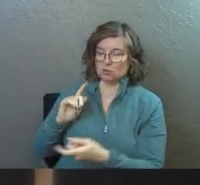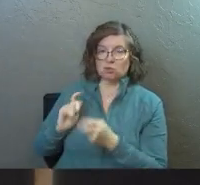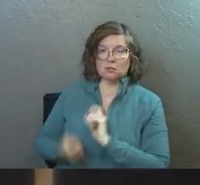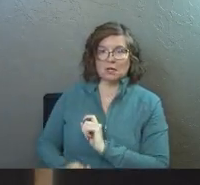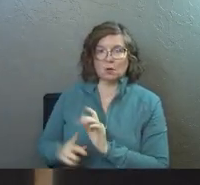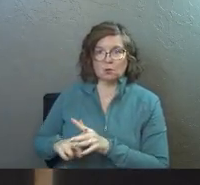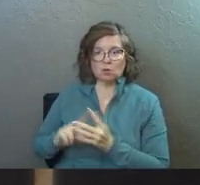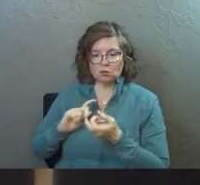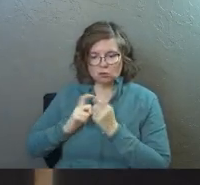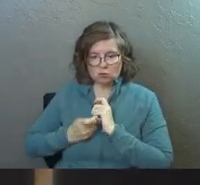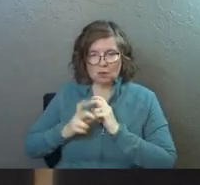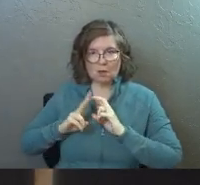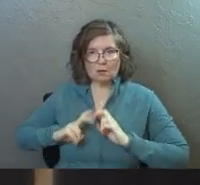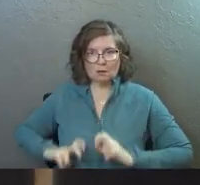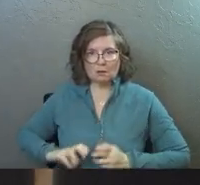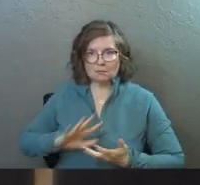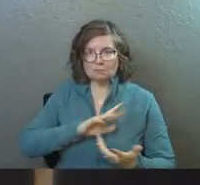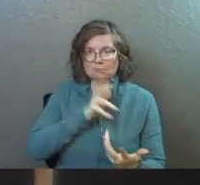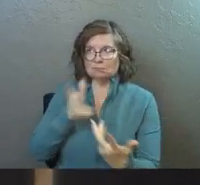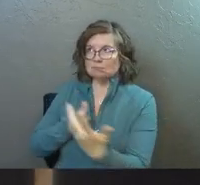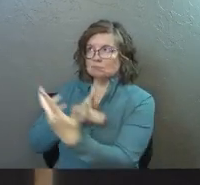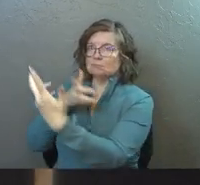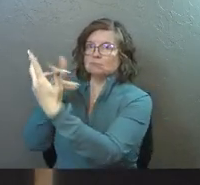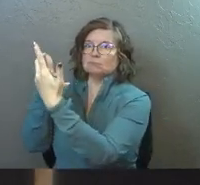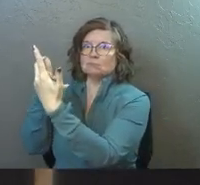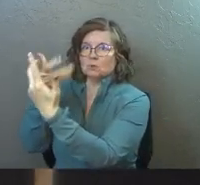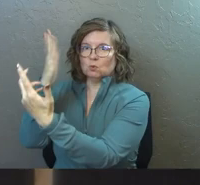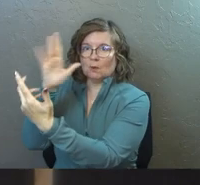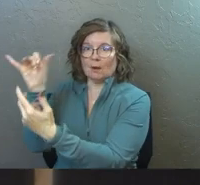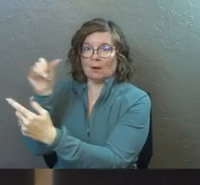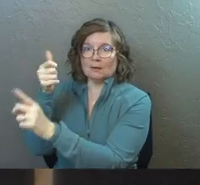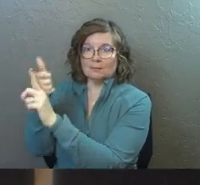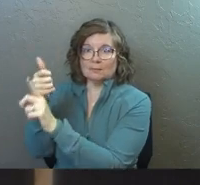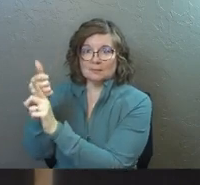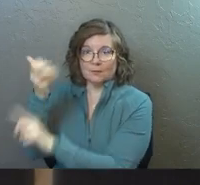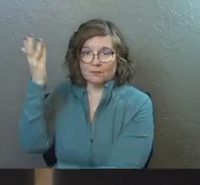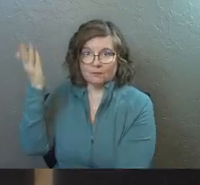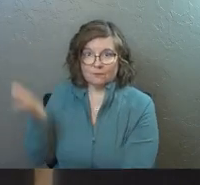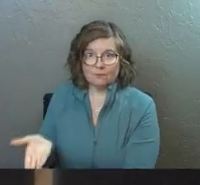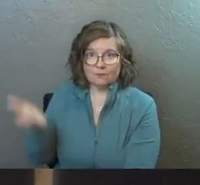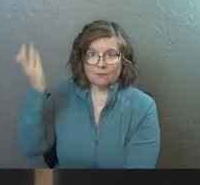We start to change into the image of God himself.